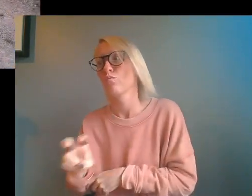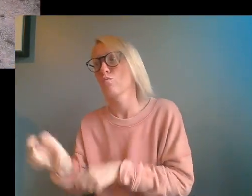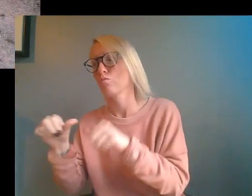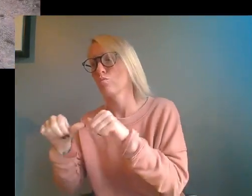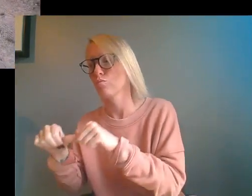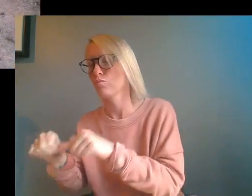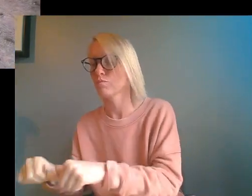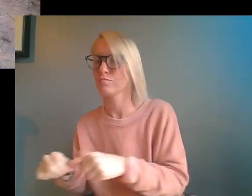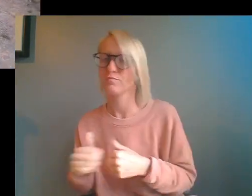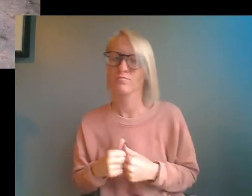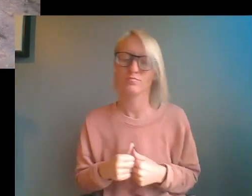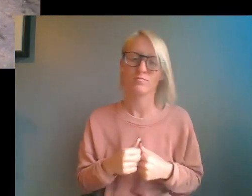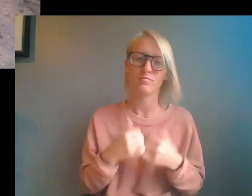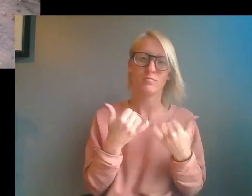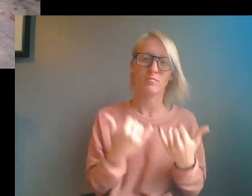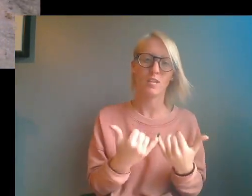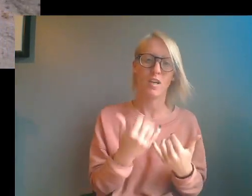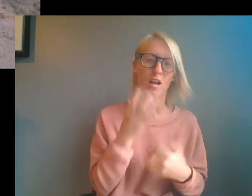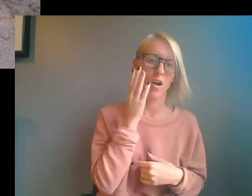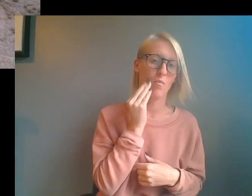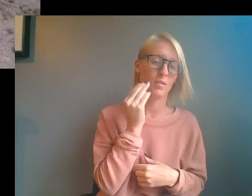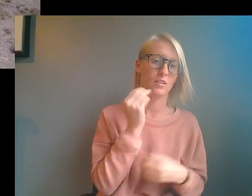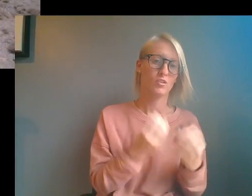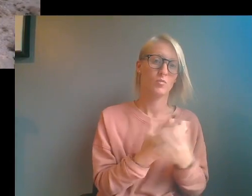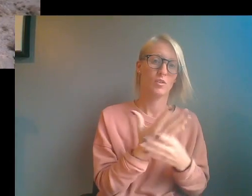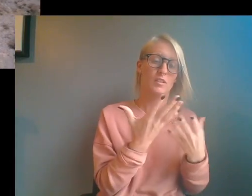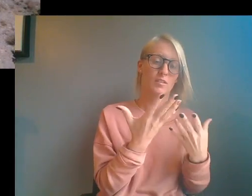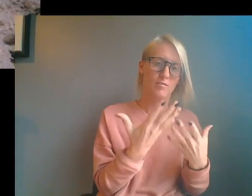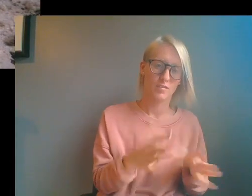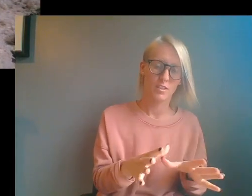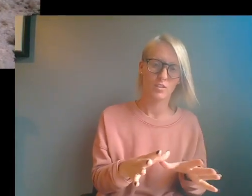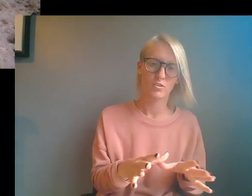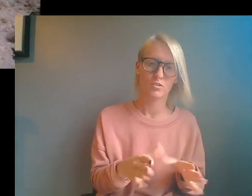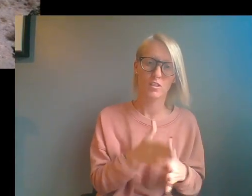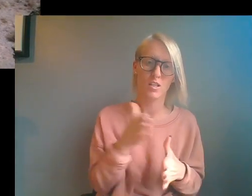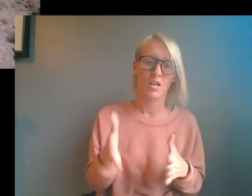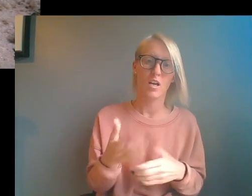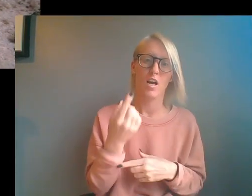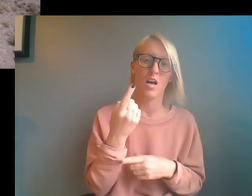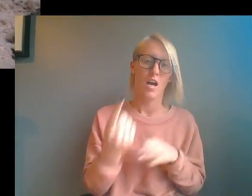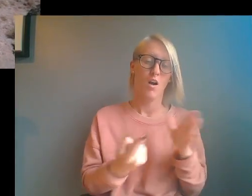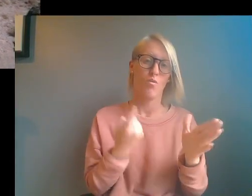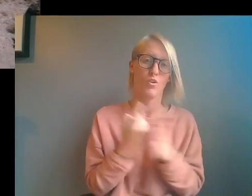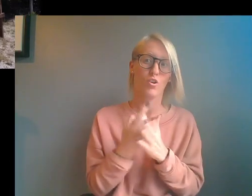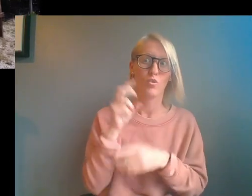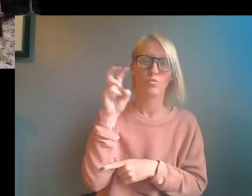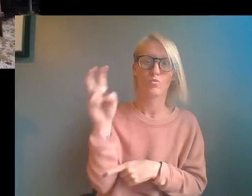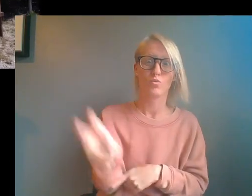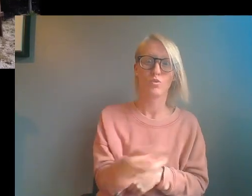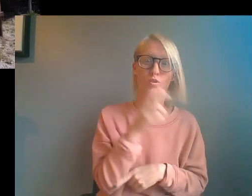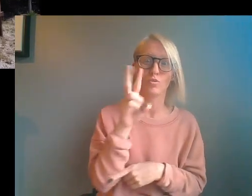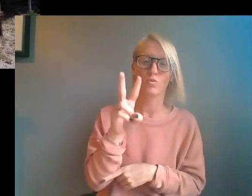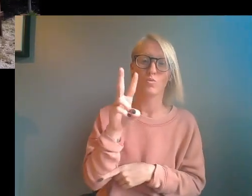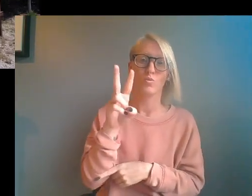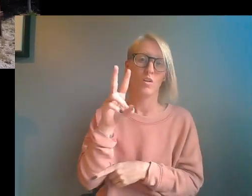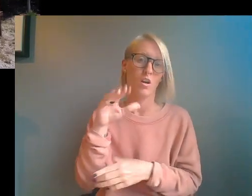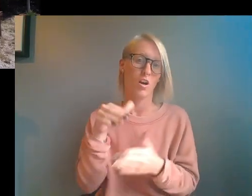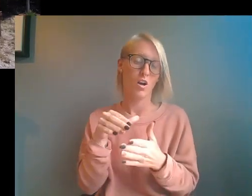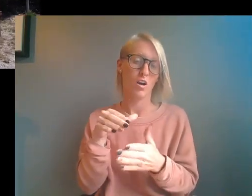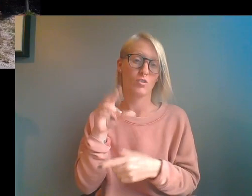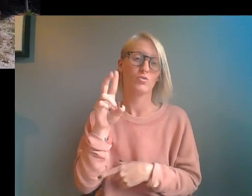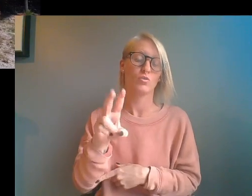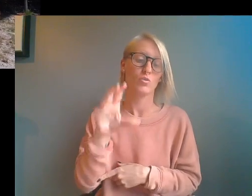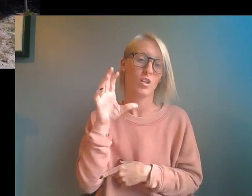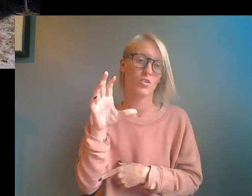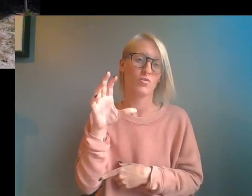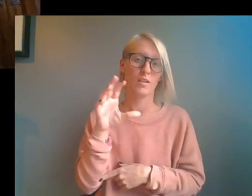Next up, we're outside of Peach Springs and we're taking the Caverns tour, which is an hour tour about 200 feet below the ground. There are many